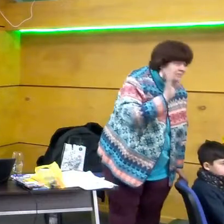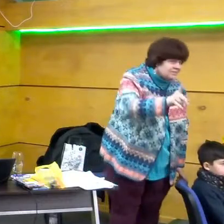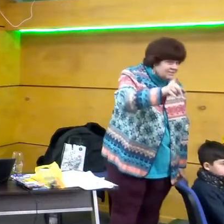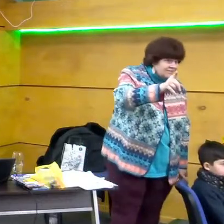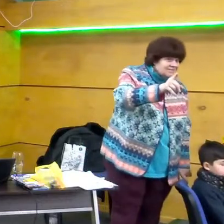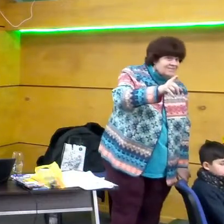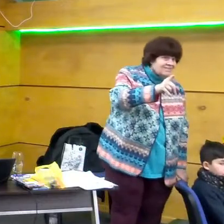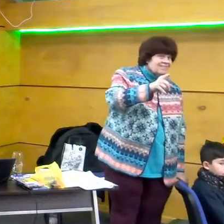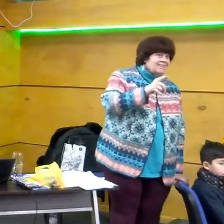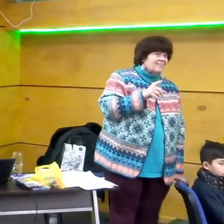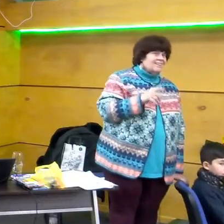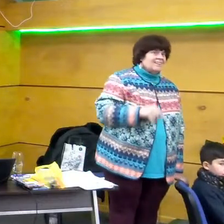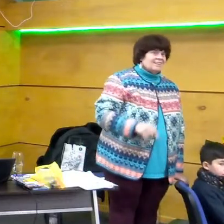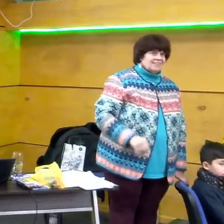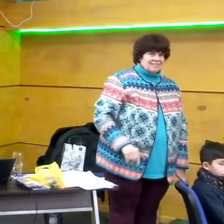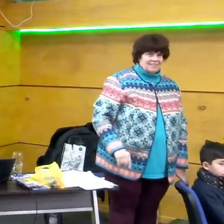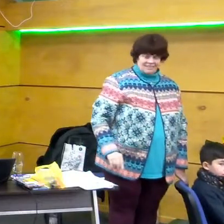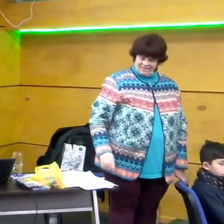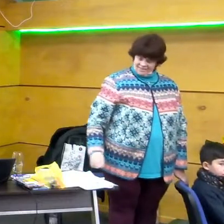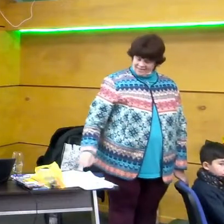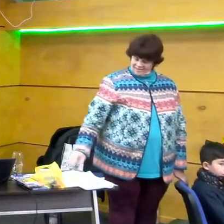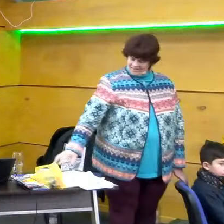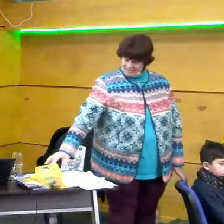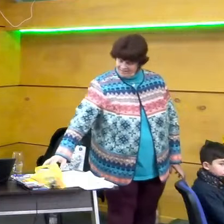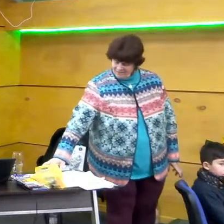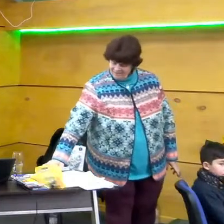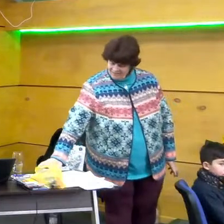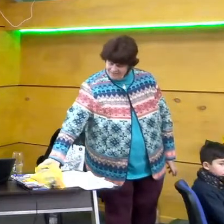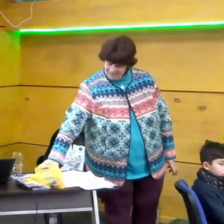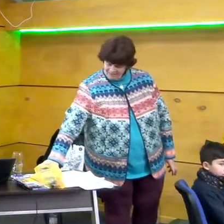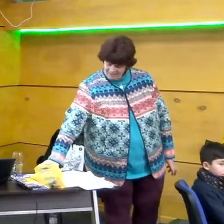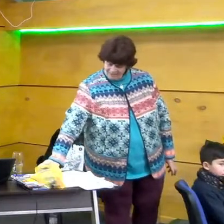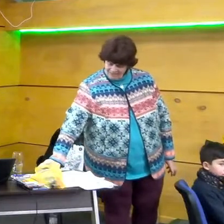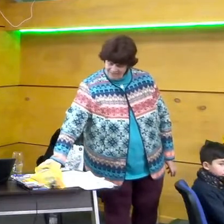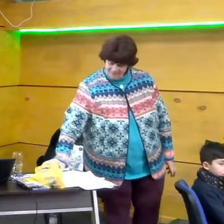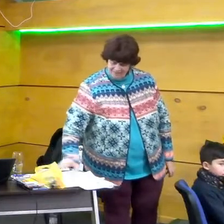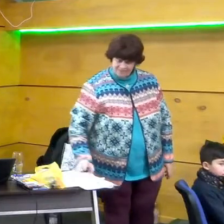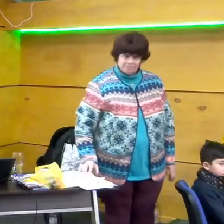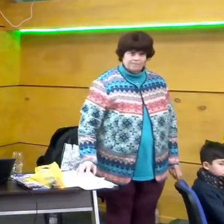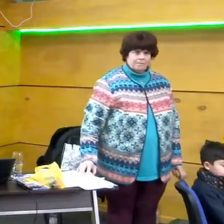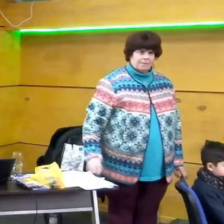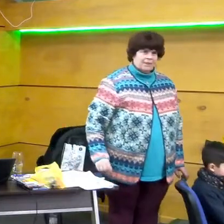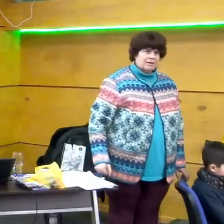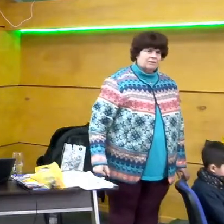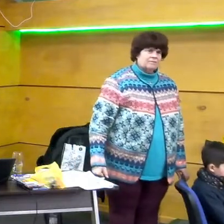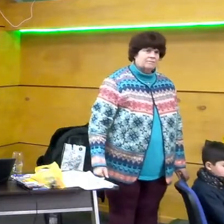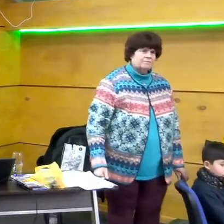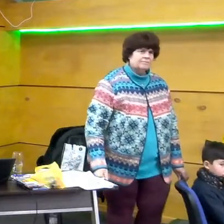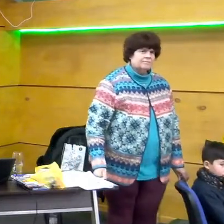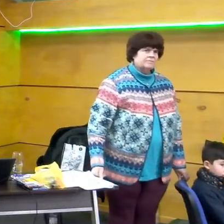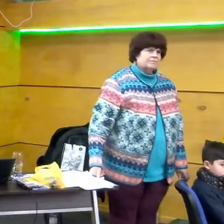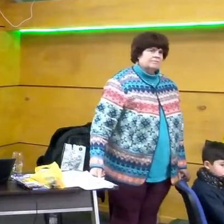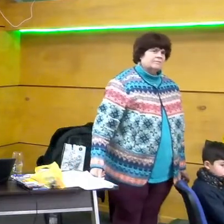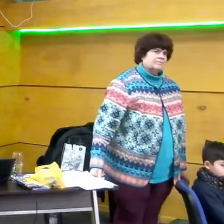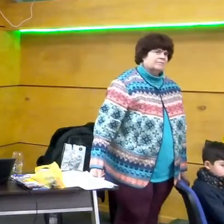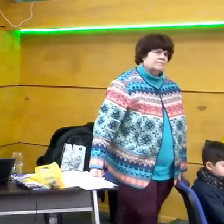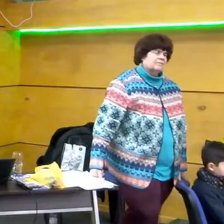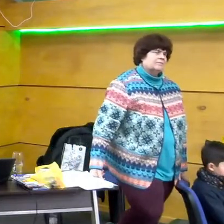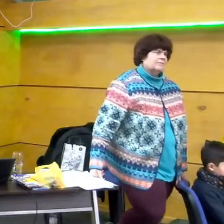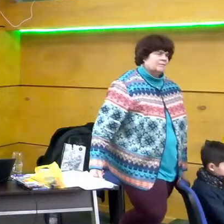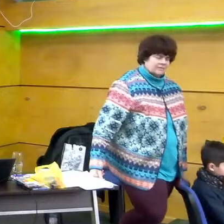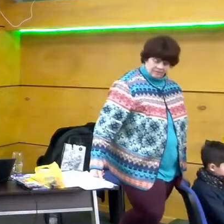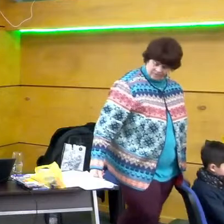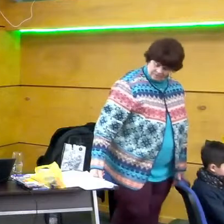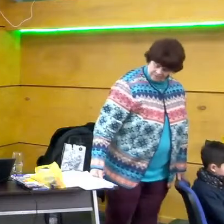Watch. Platter by Joyce Armour. If I should list my favorite